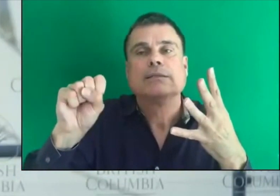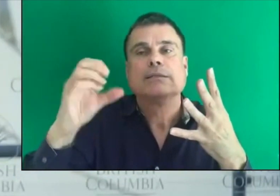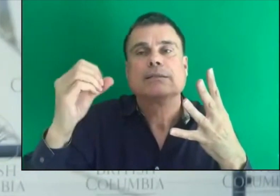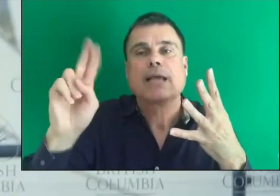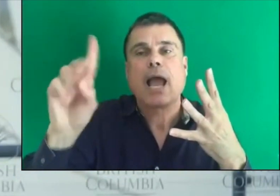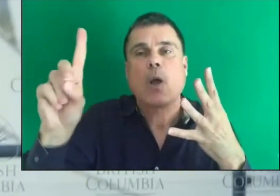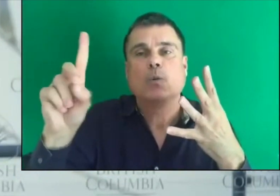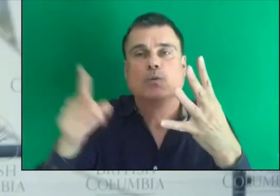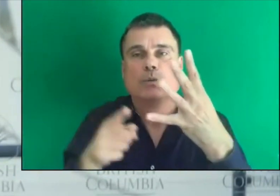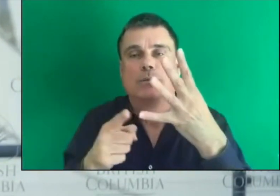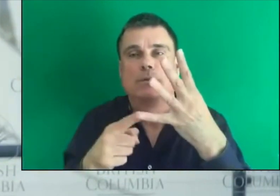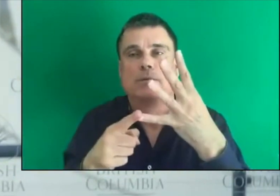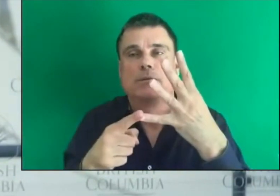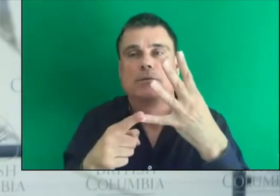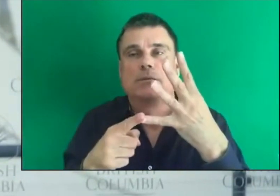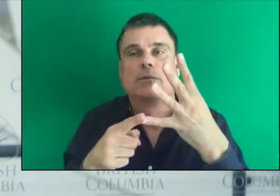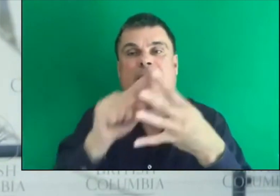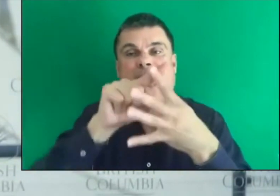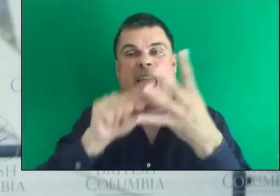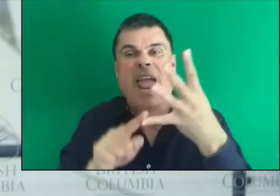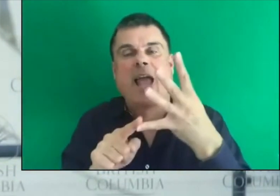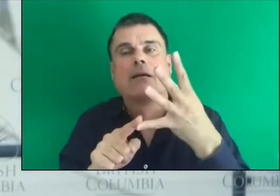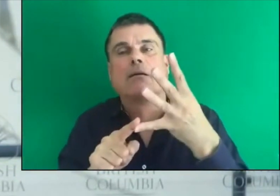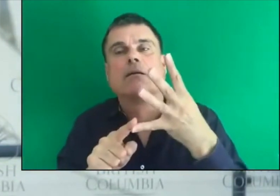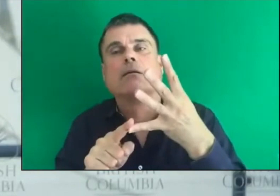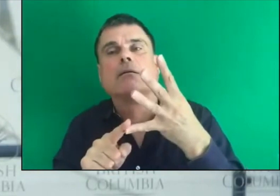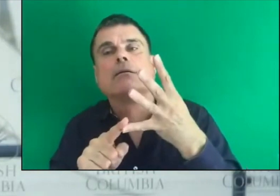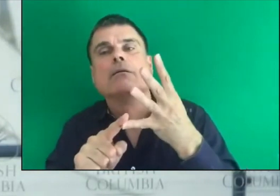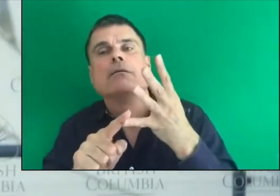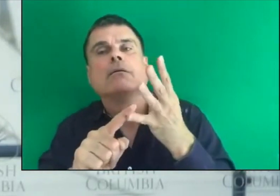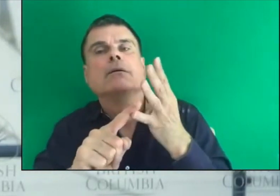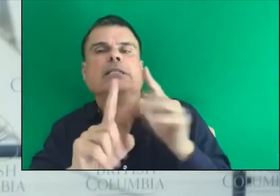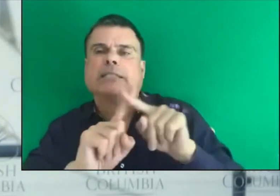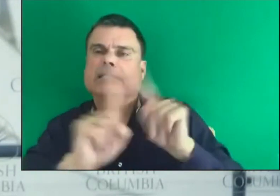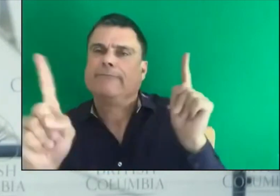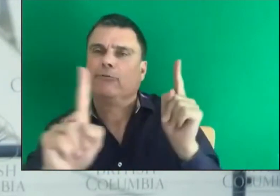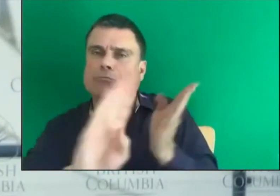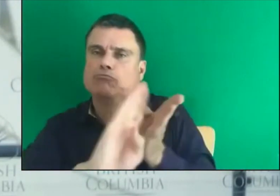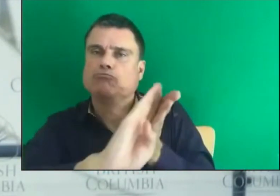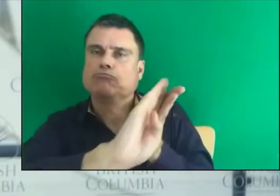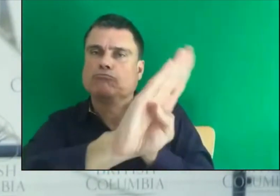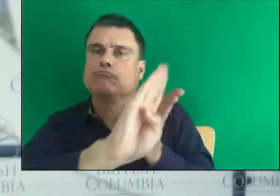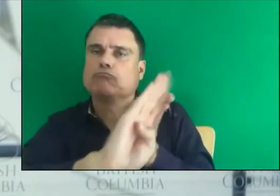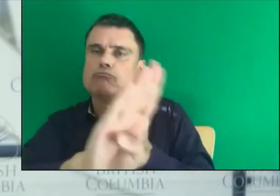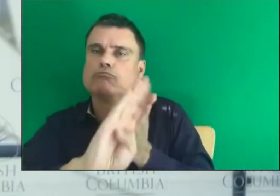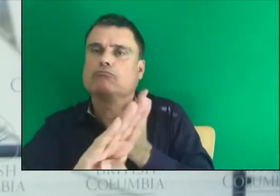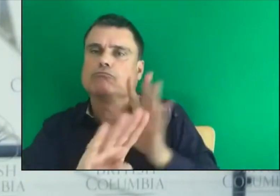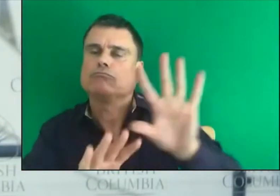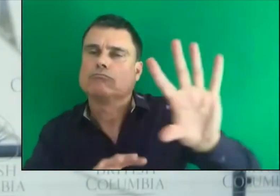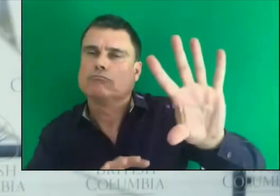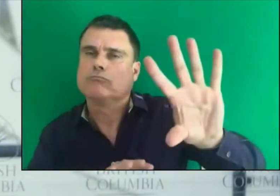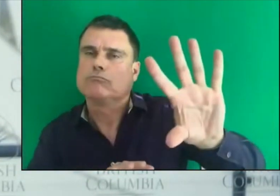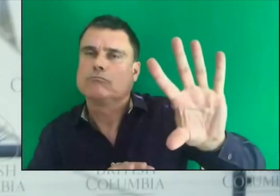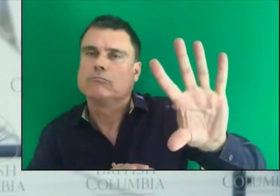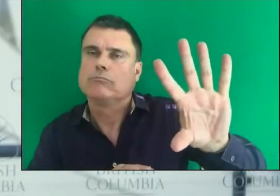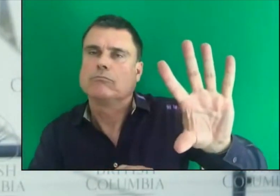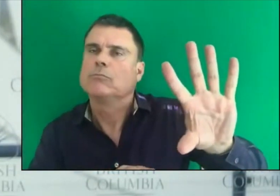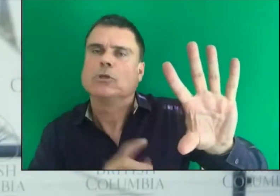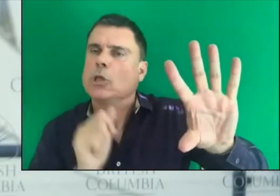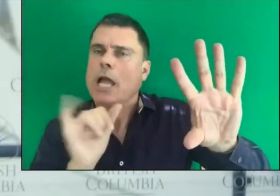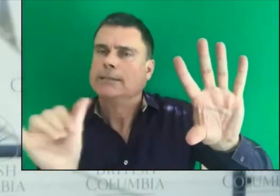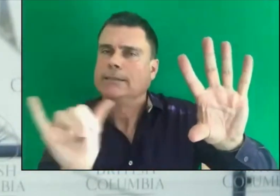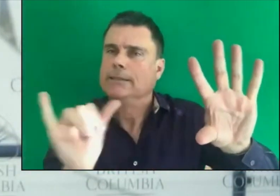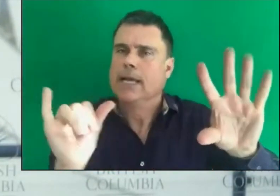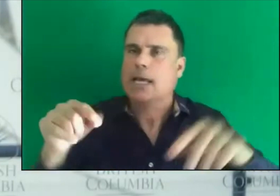services, where they are more closely aligned to some of the lower risk areas in the province right now. So it made